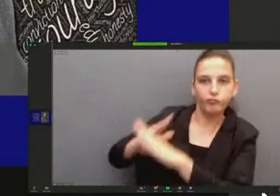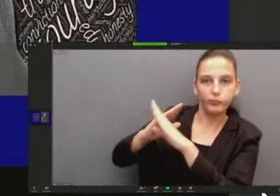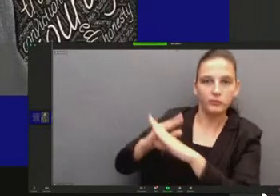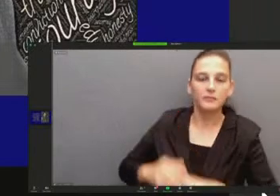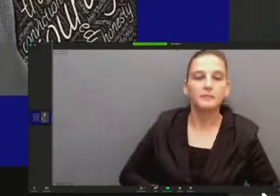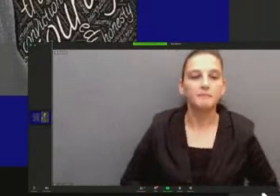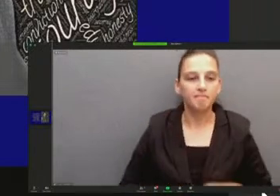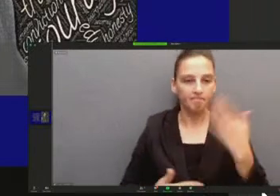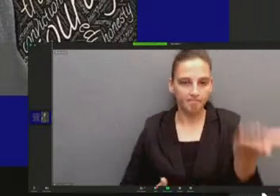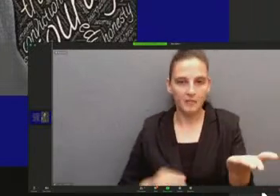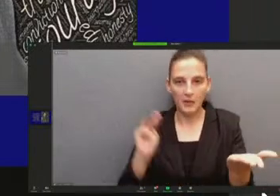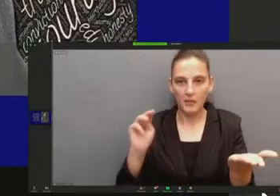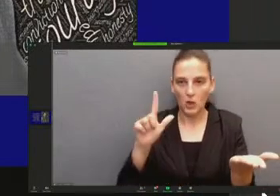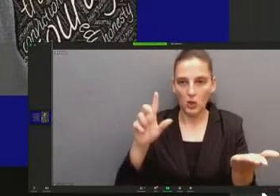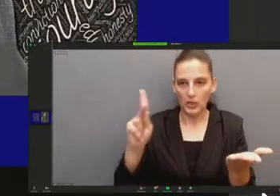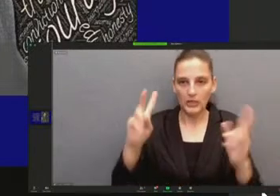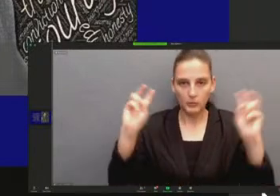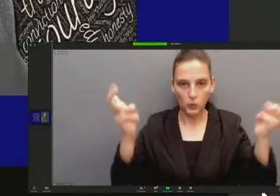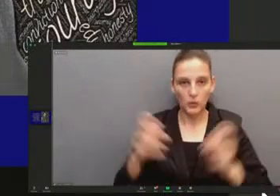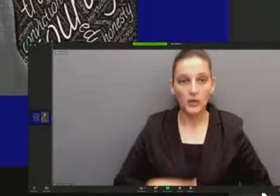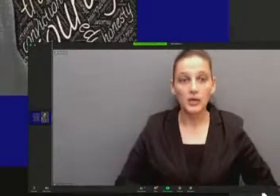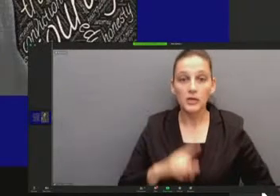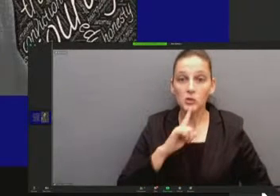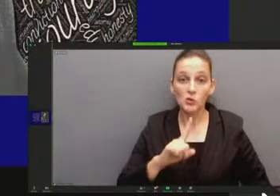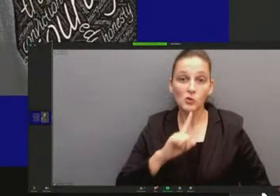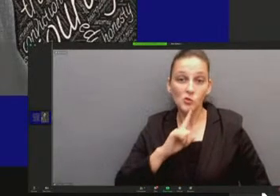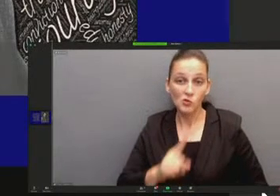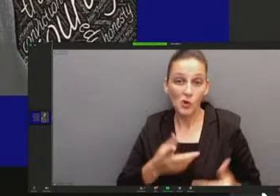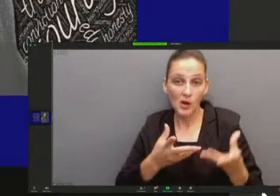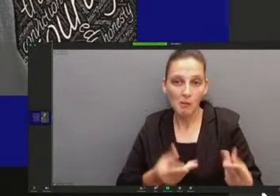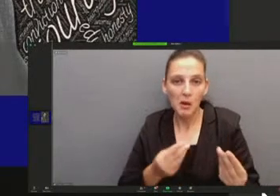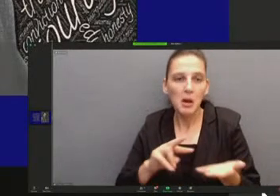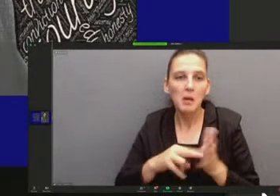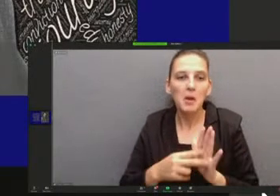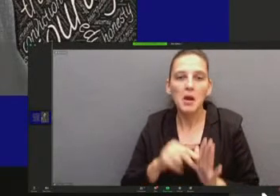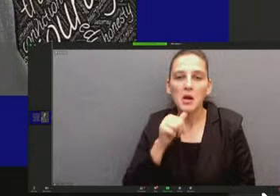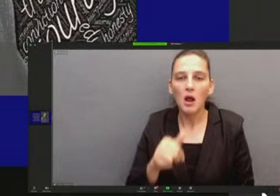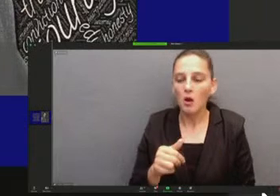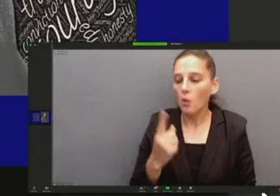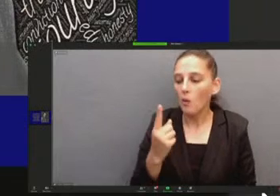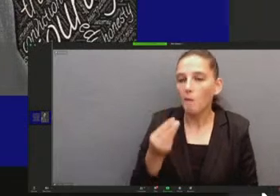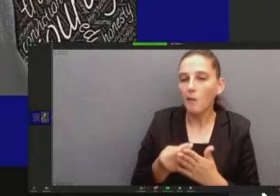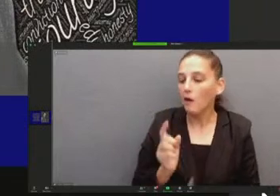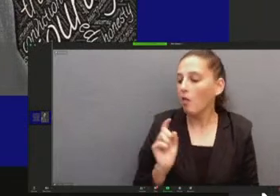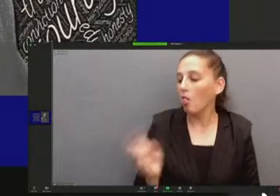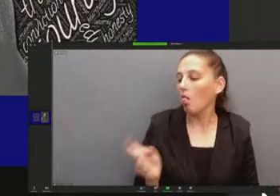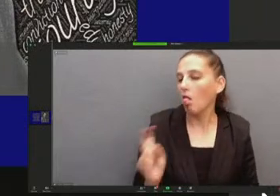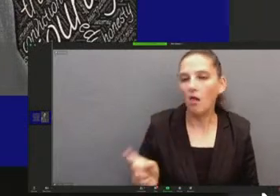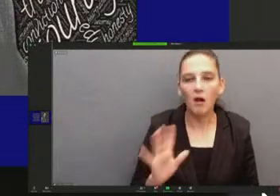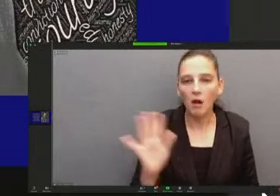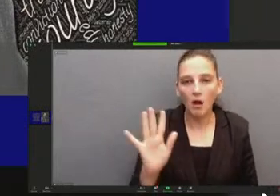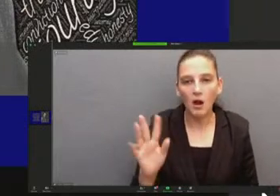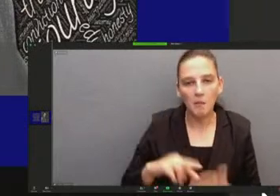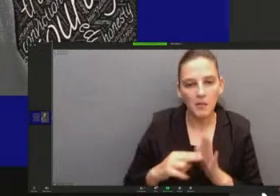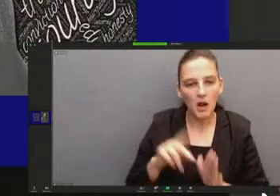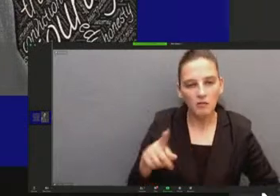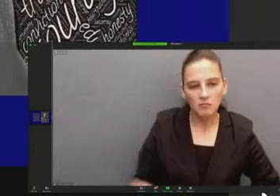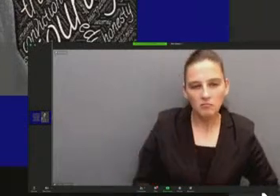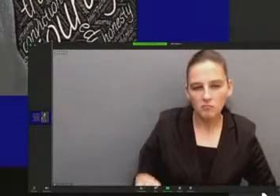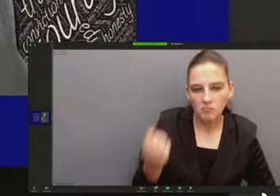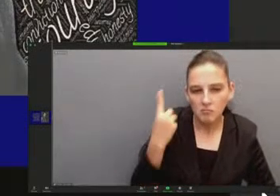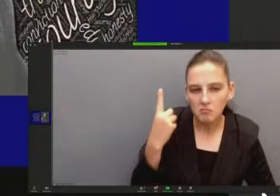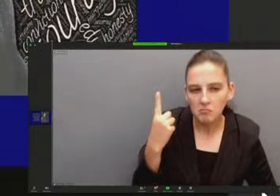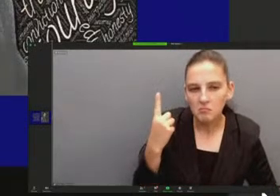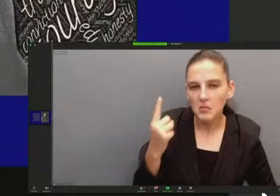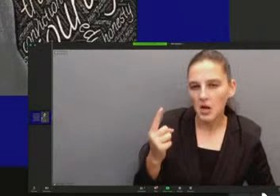words of Martin Luther King. True compassion is more than flinging a coin to a beggar. It understands that an edifice which produces beggars